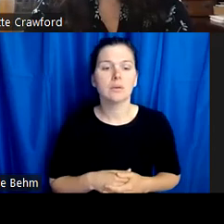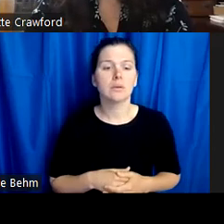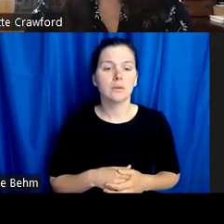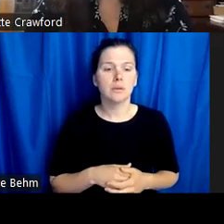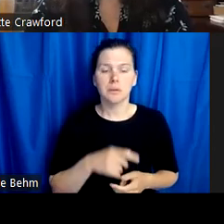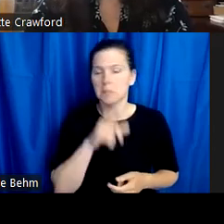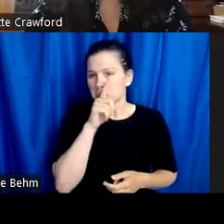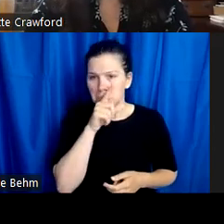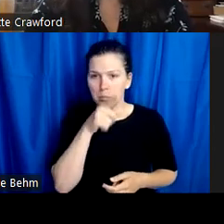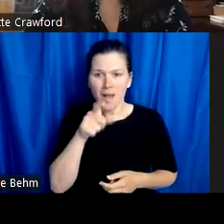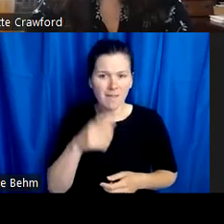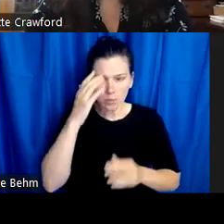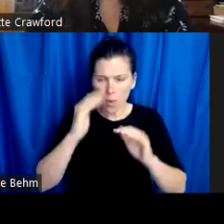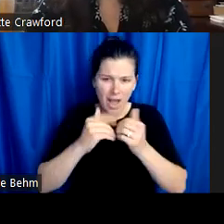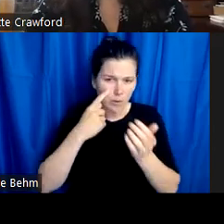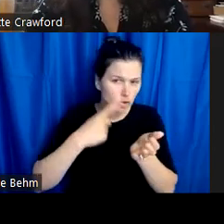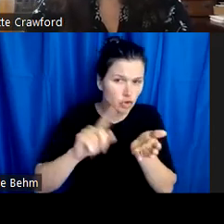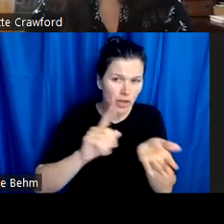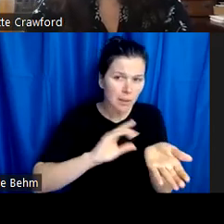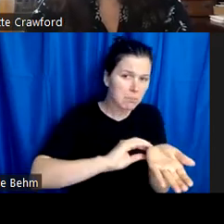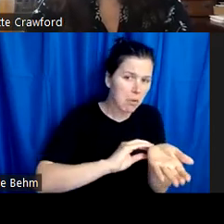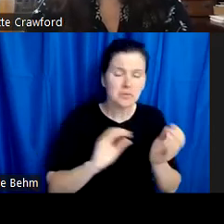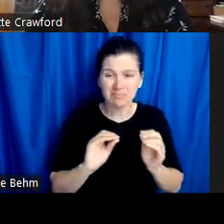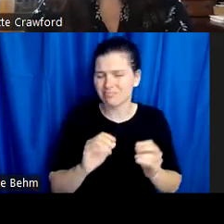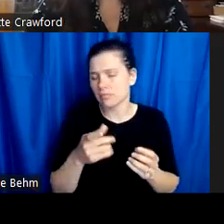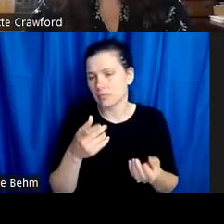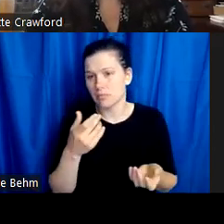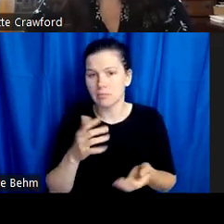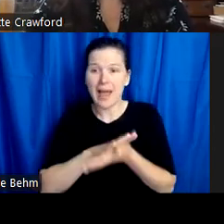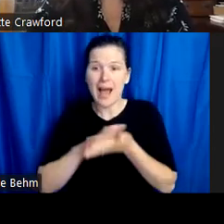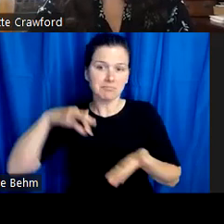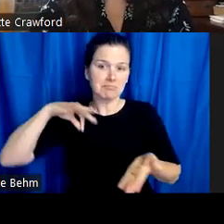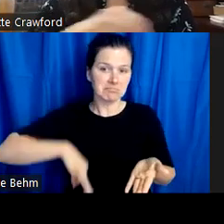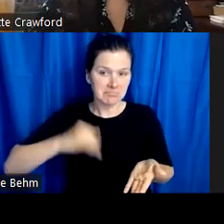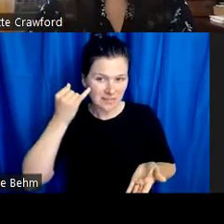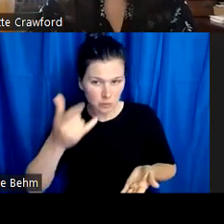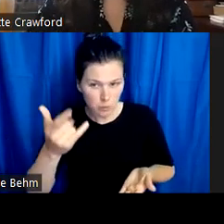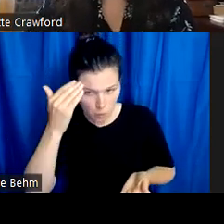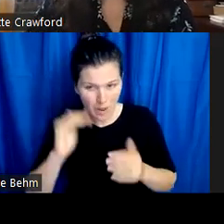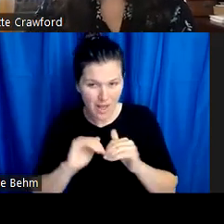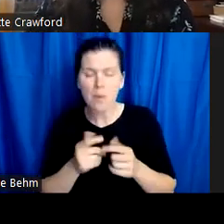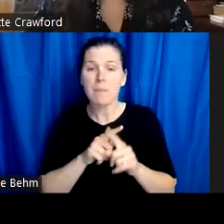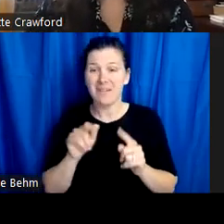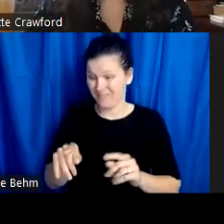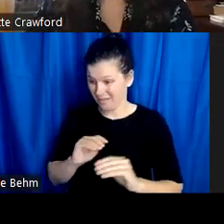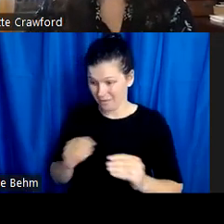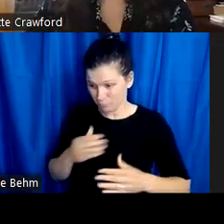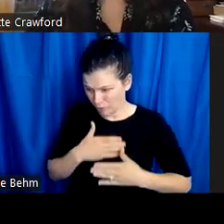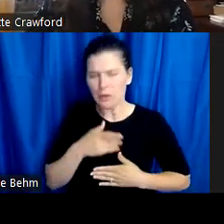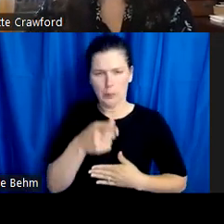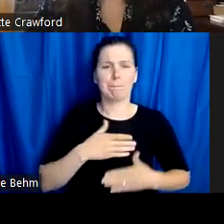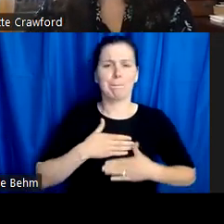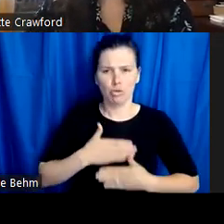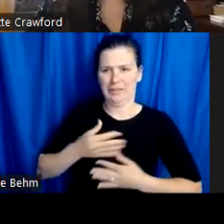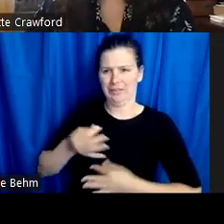how to check a pulse or anything. Bonus if you do, but if they're not breathing, you're going to breathe for them. So this, if you don't